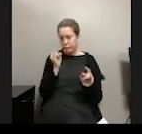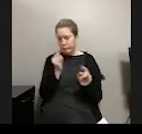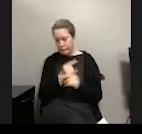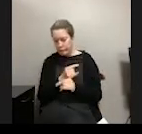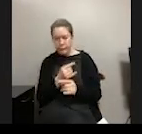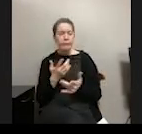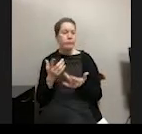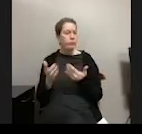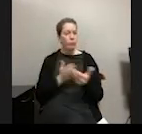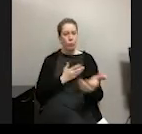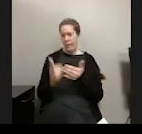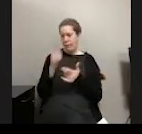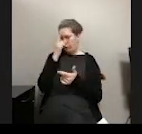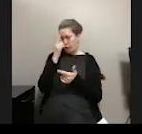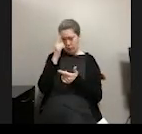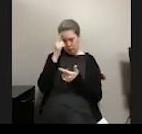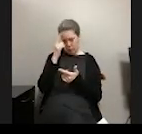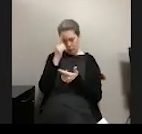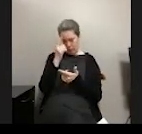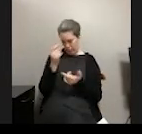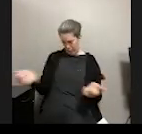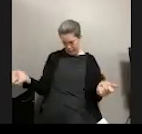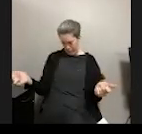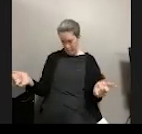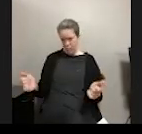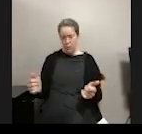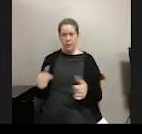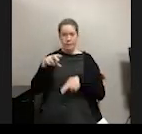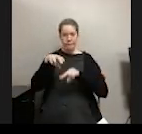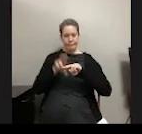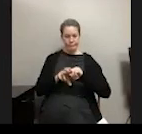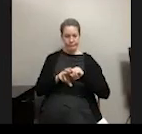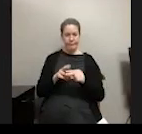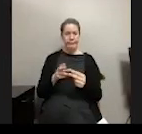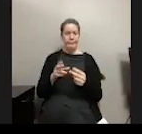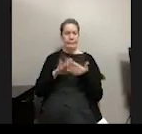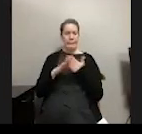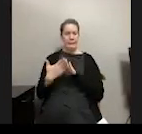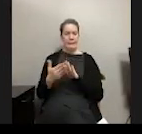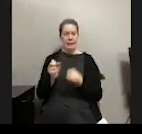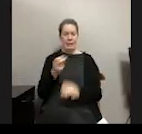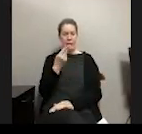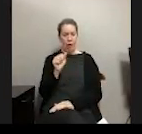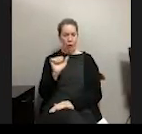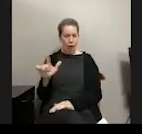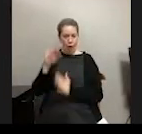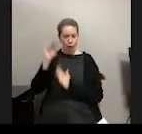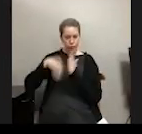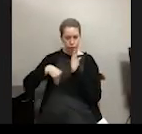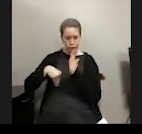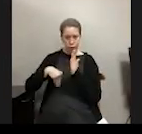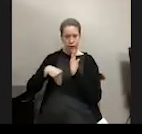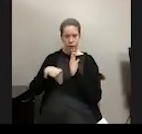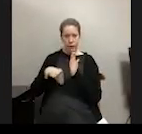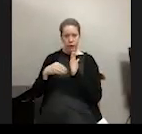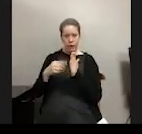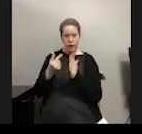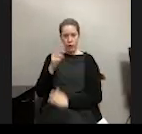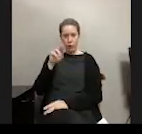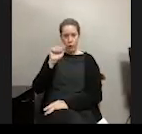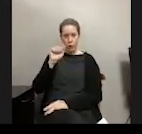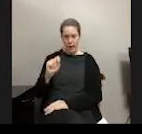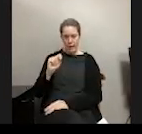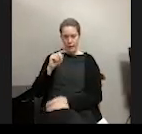Hall and running a grant process or an application process for the Year of Public Art, let's say, and seeing